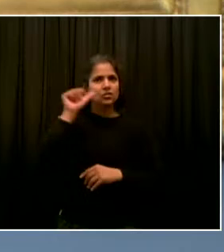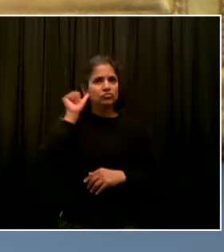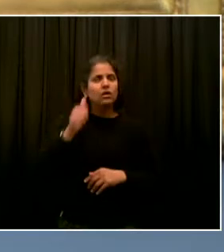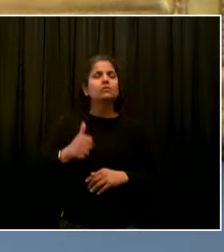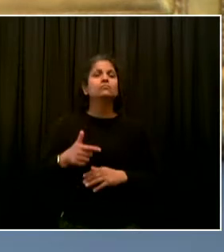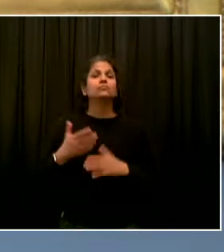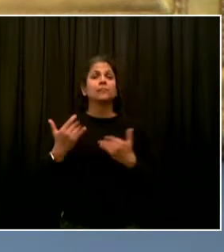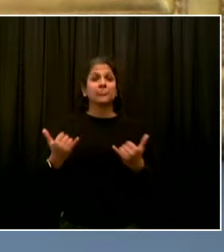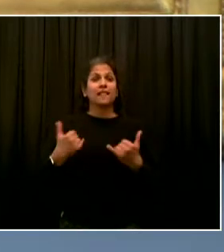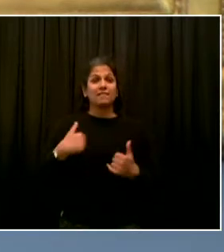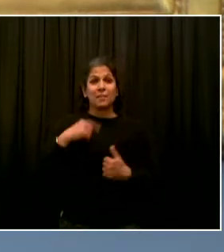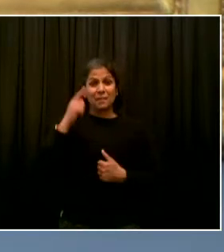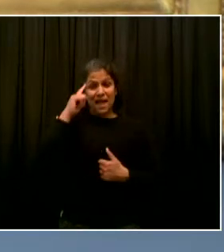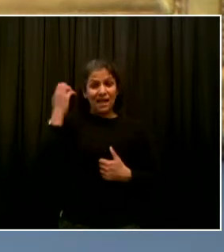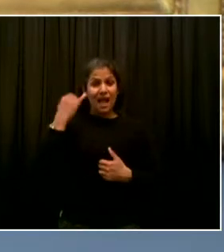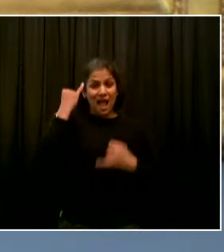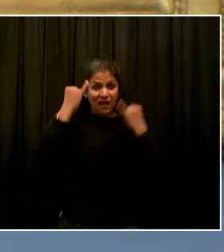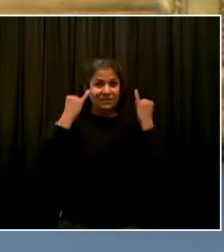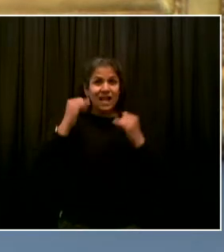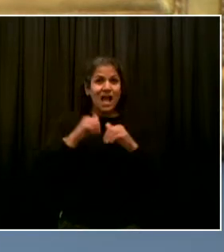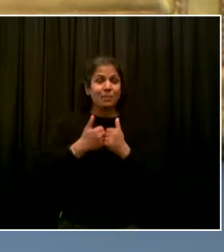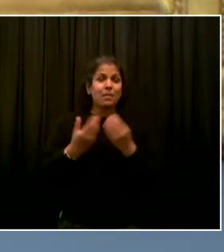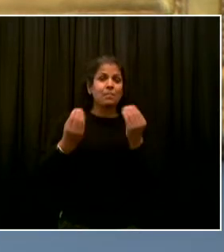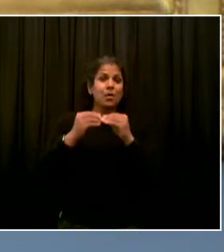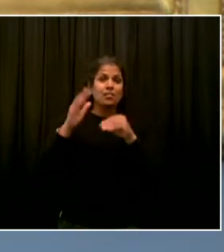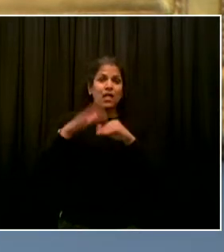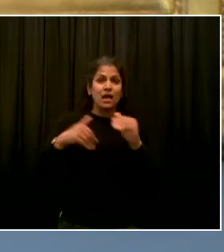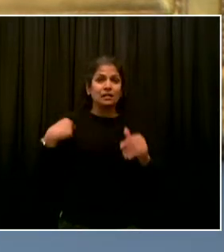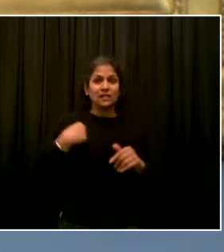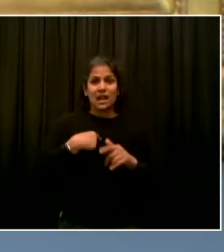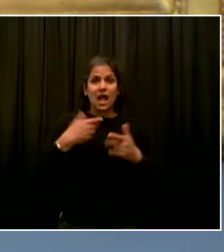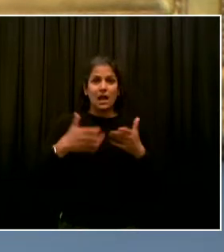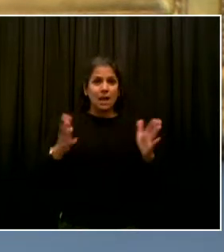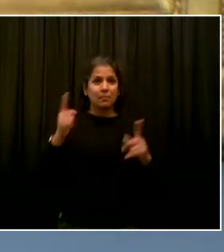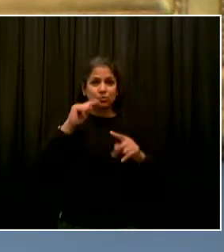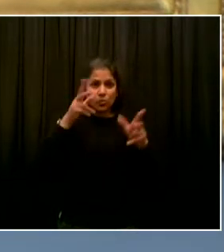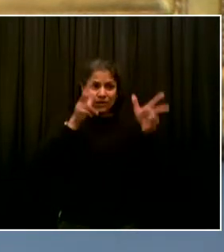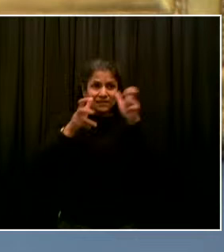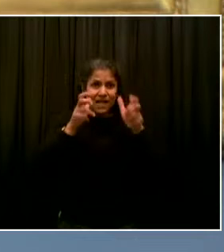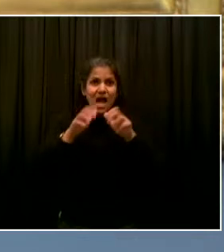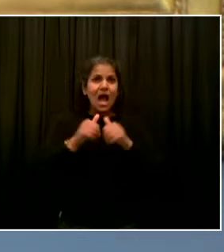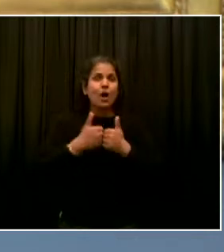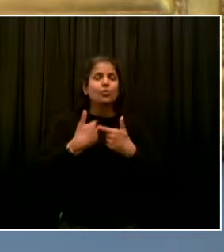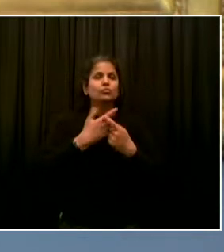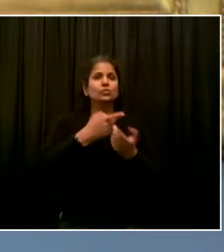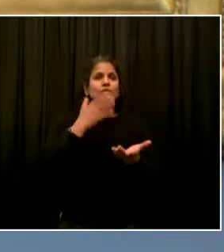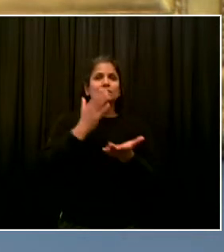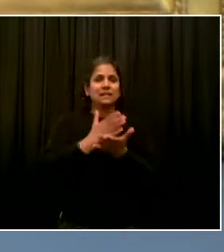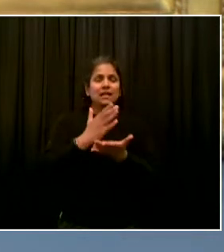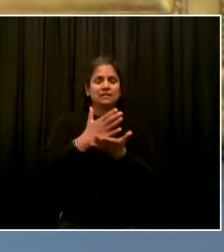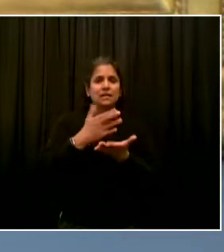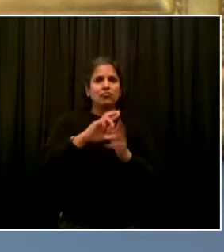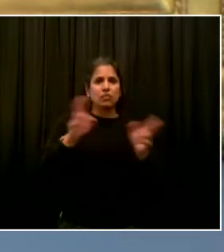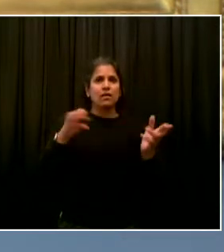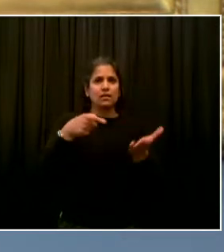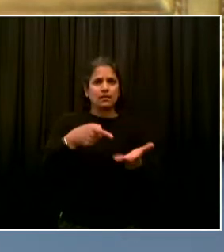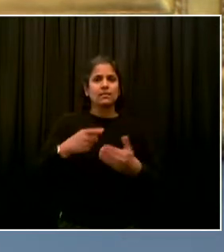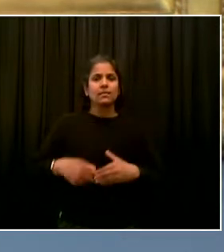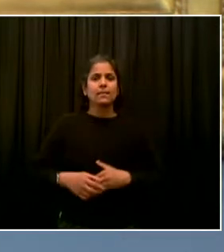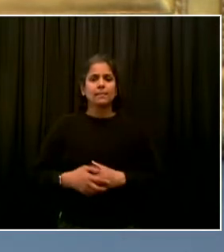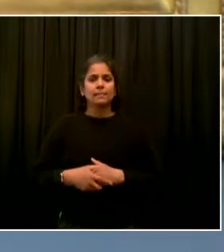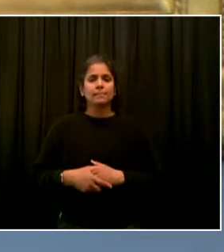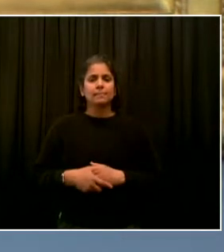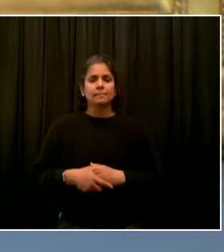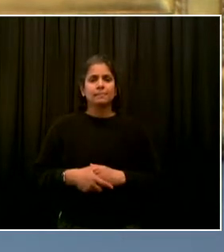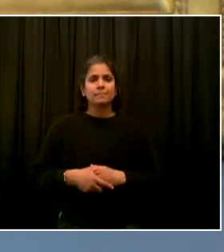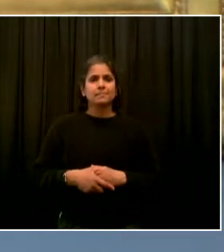outside of what we have put forward, we're open to hear it, because we want to stop the violence. There's no current plans to amend any portion of the plan. I'm sorry? There's no